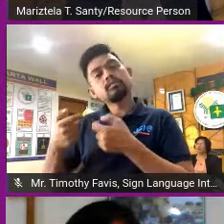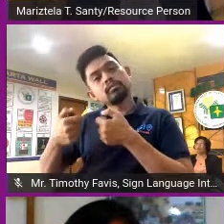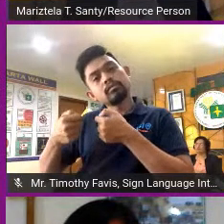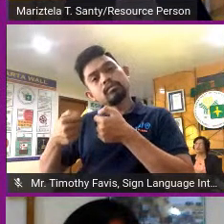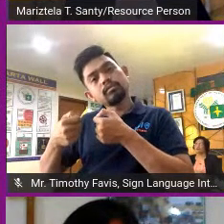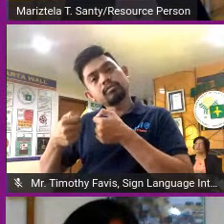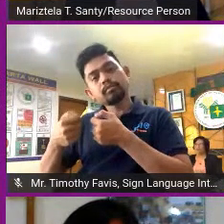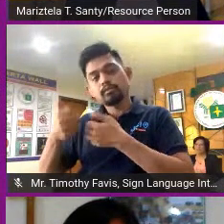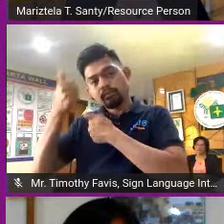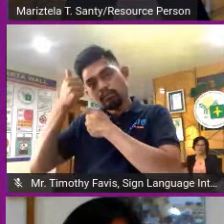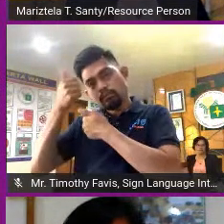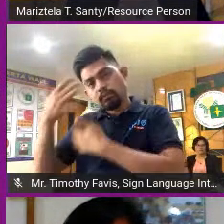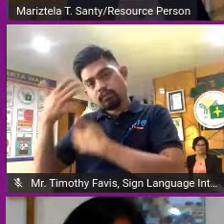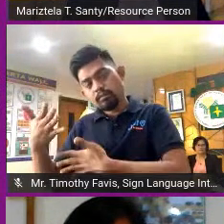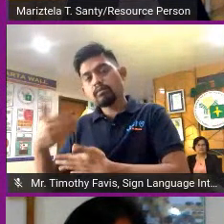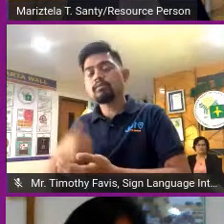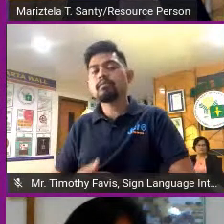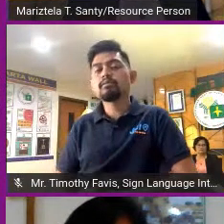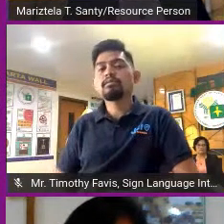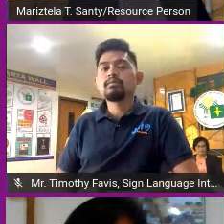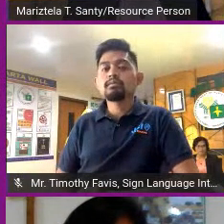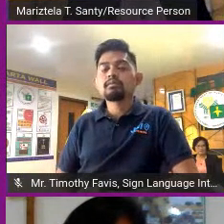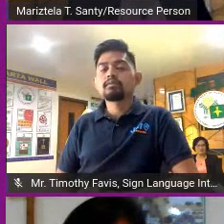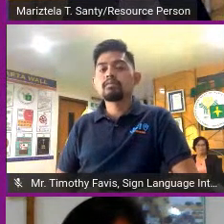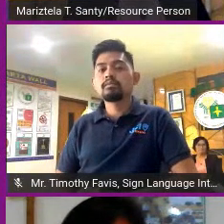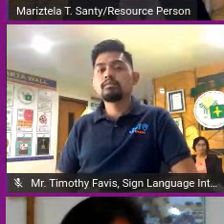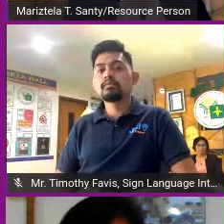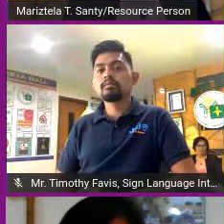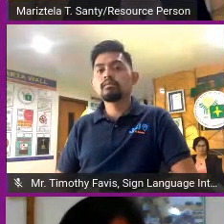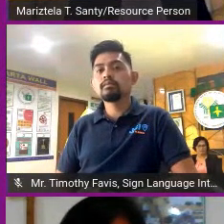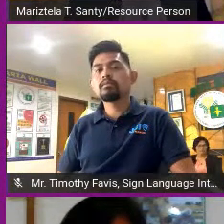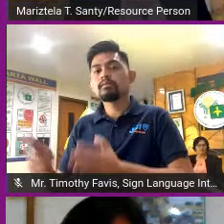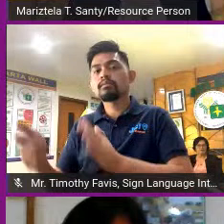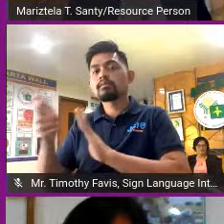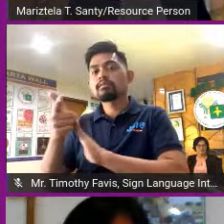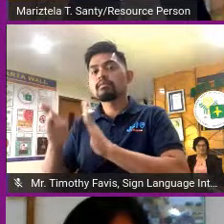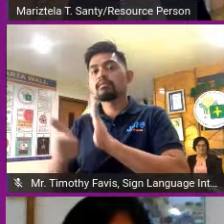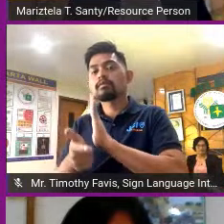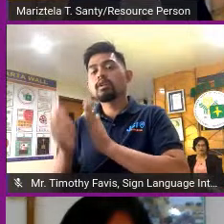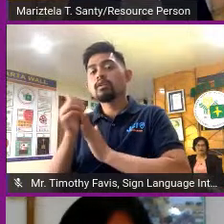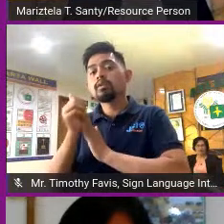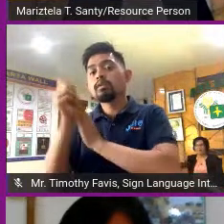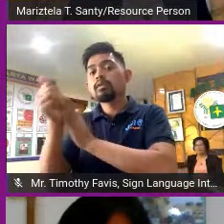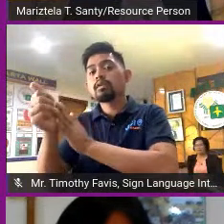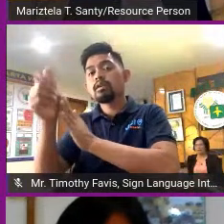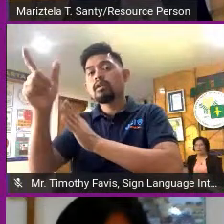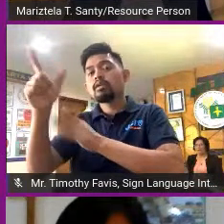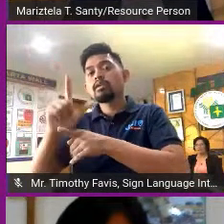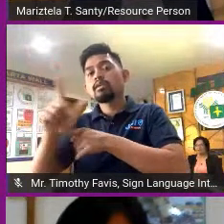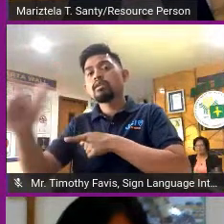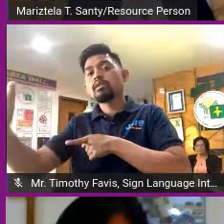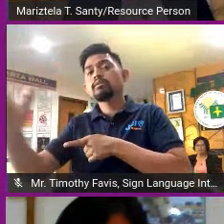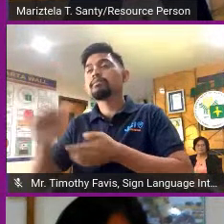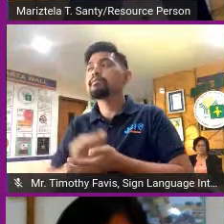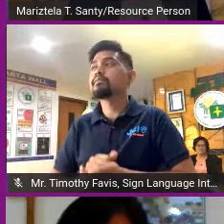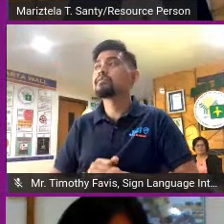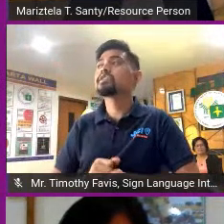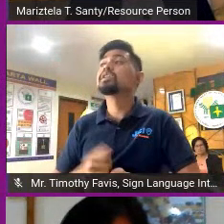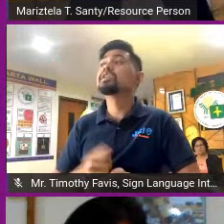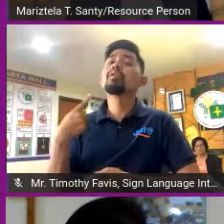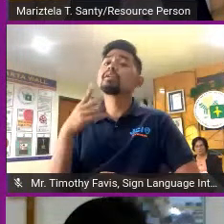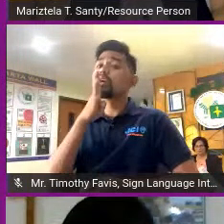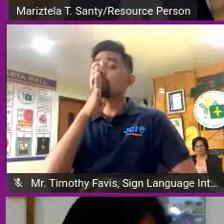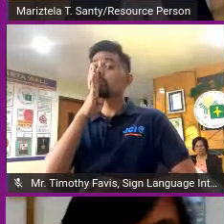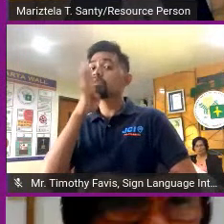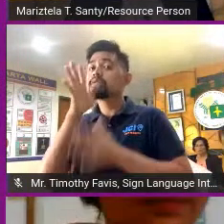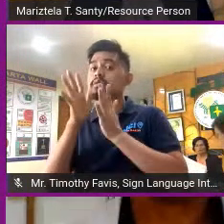If we follow the guidelines, madali naman po. Kasi we have the budget. We have the speakers